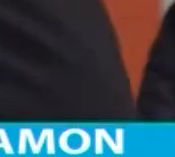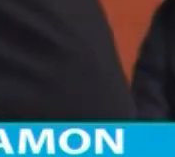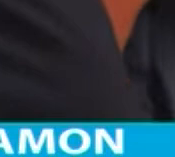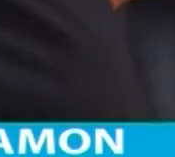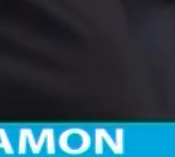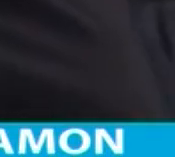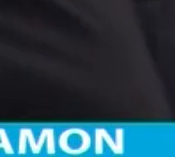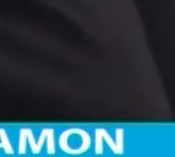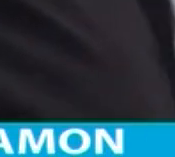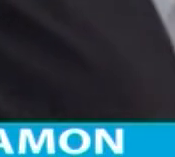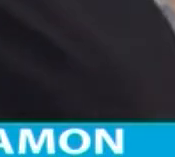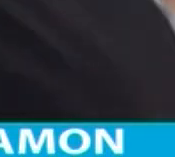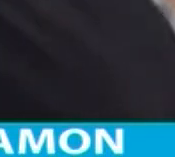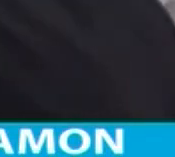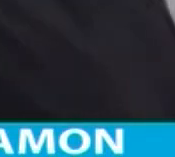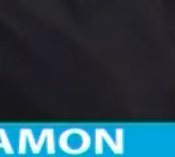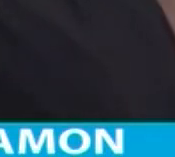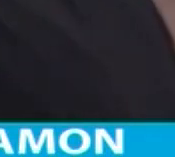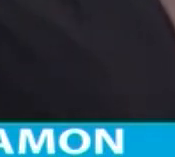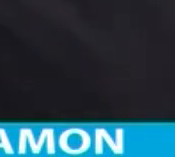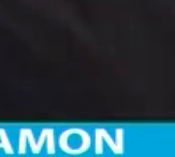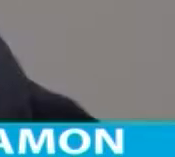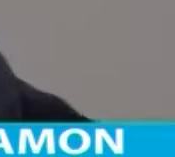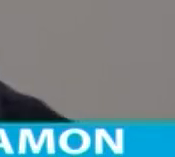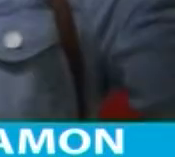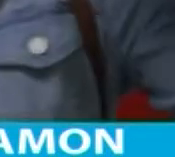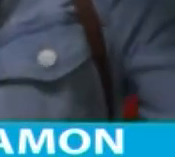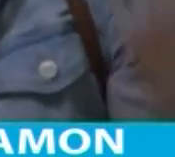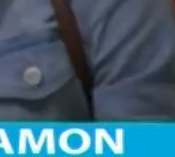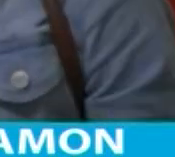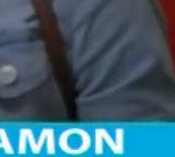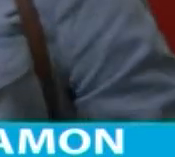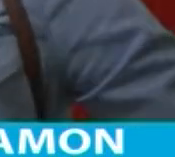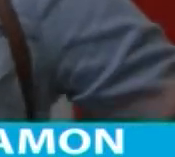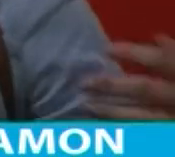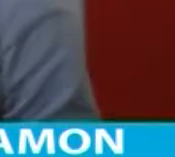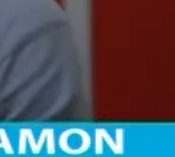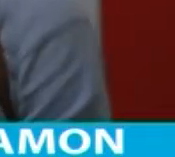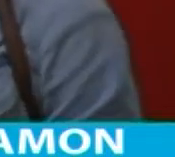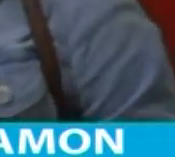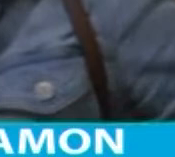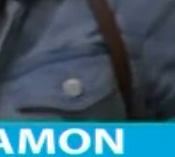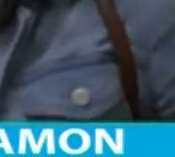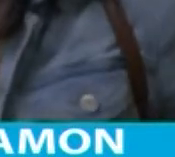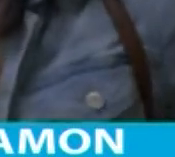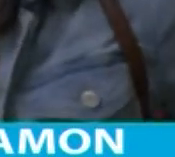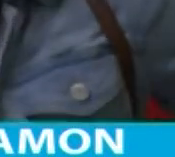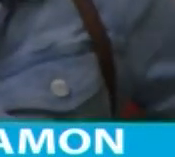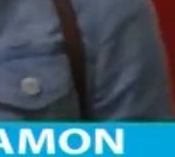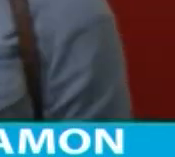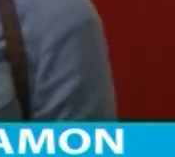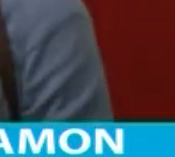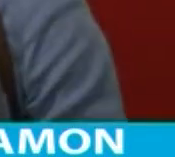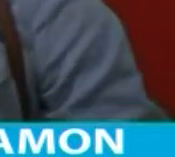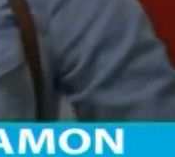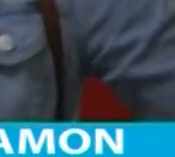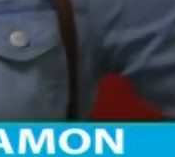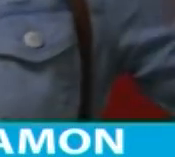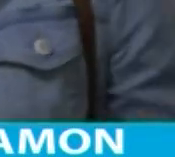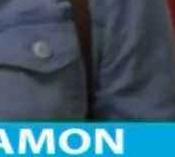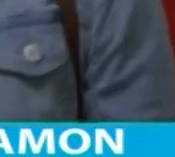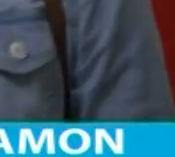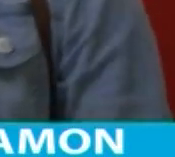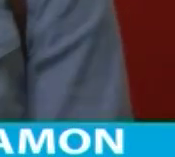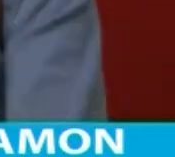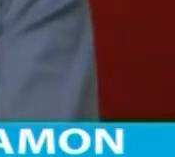huh? I thought I was never going to see you again. No, Mom. Why does it hurt so much to hear that Ramon was found?